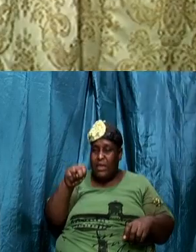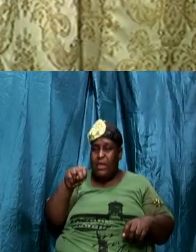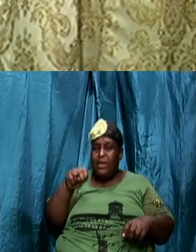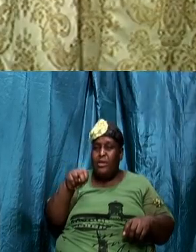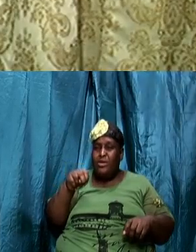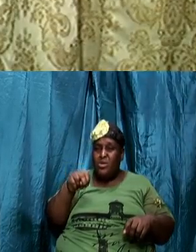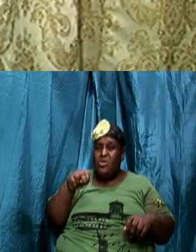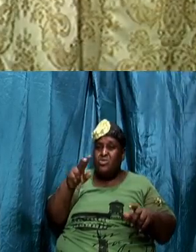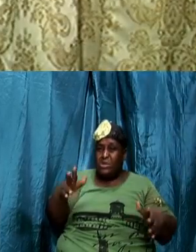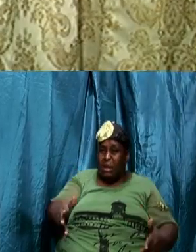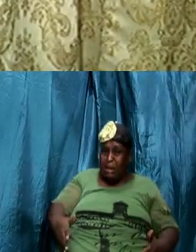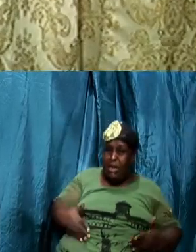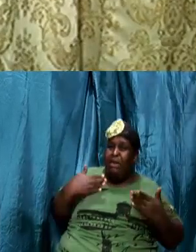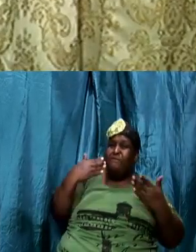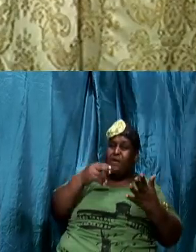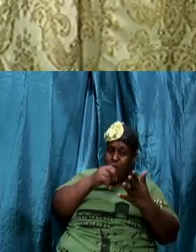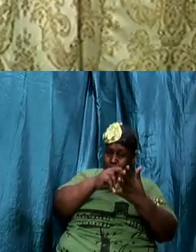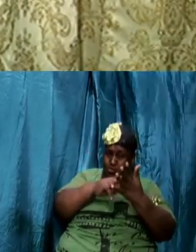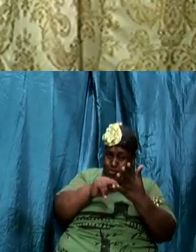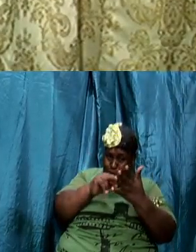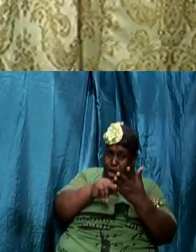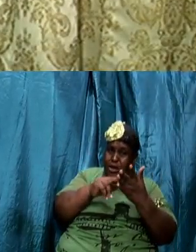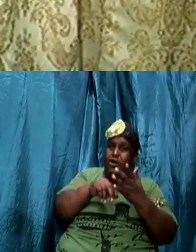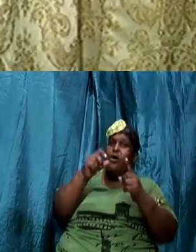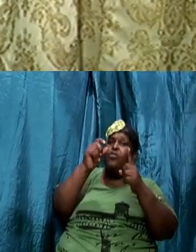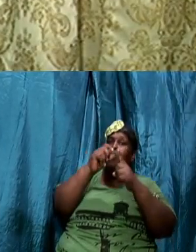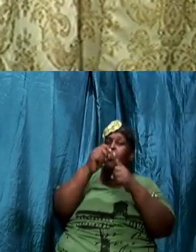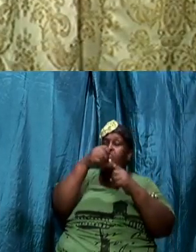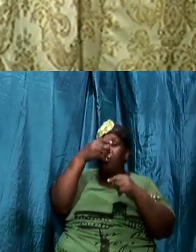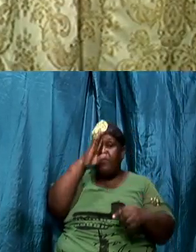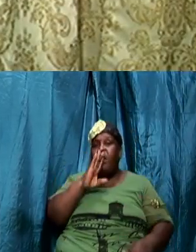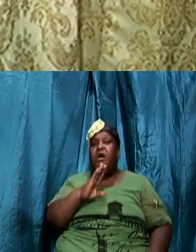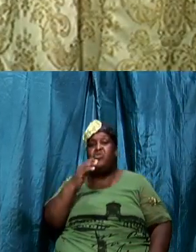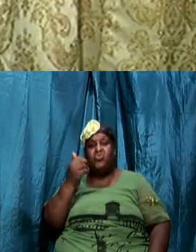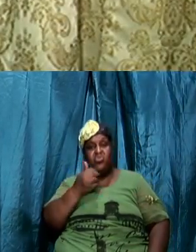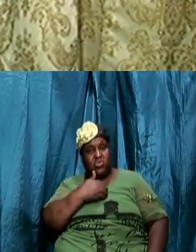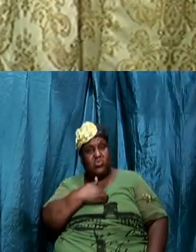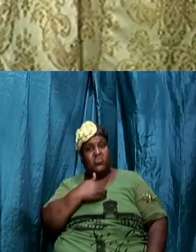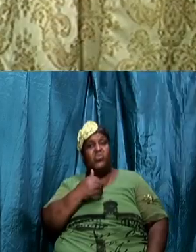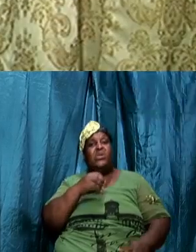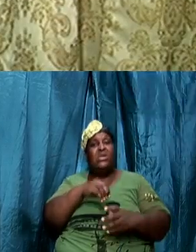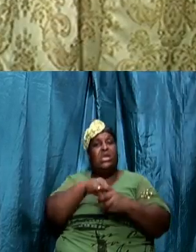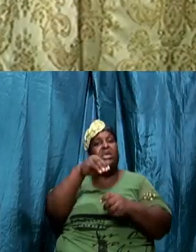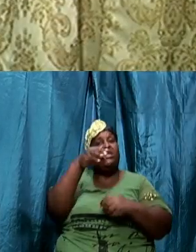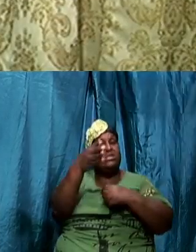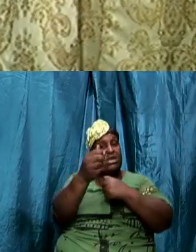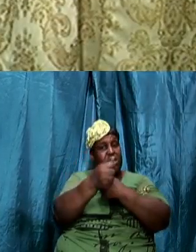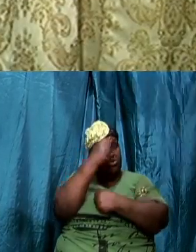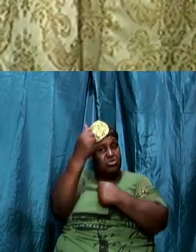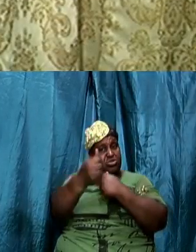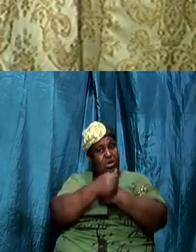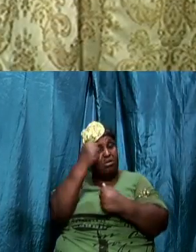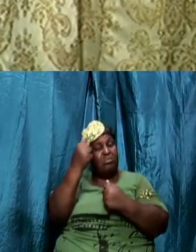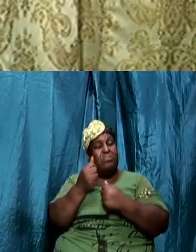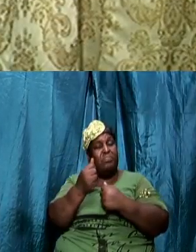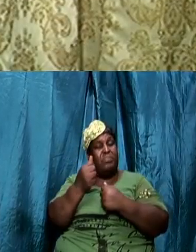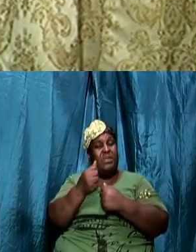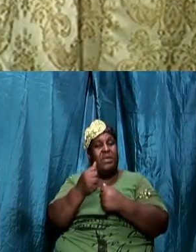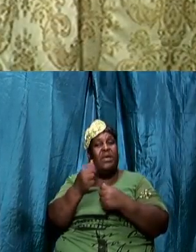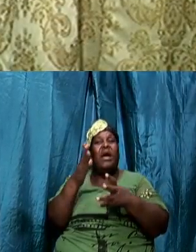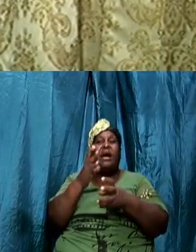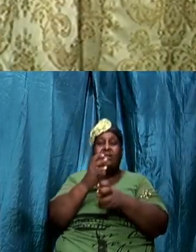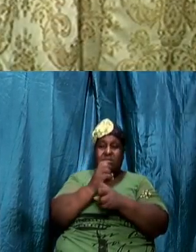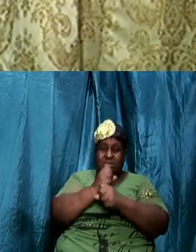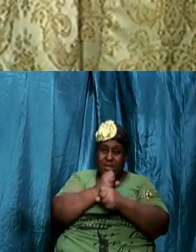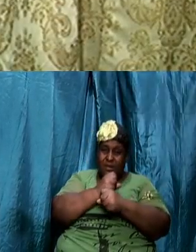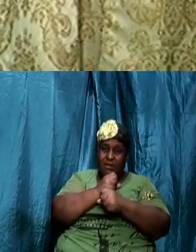soul salvation and your eternity is at stake. And we better get radical and take